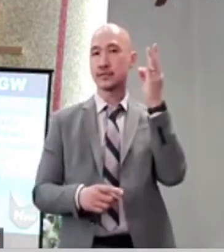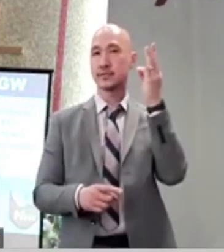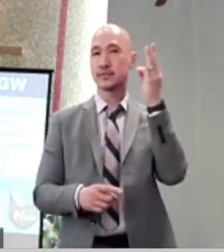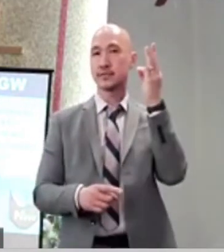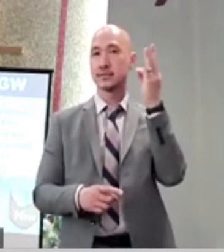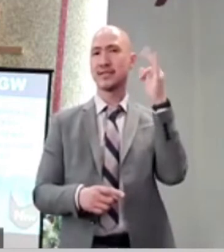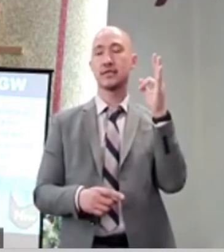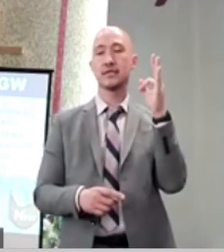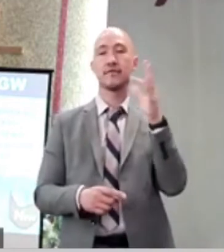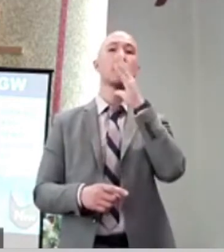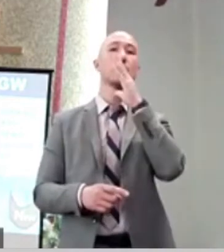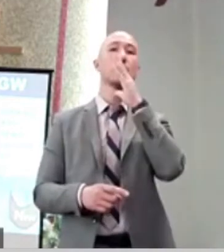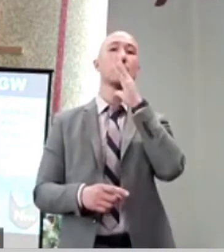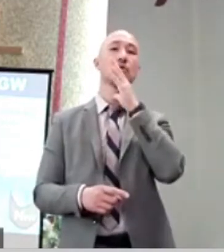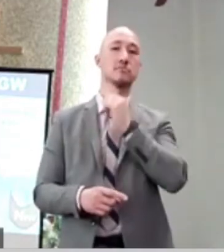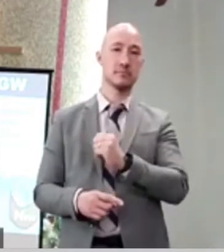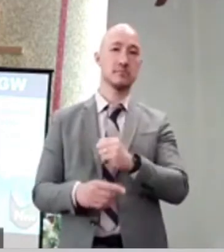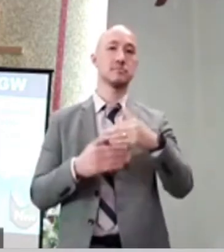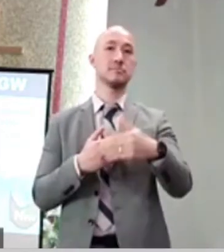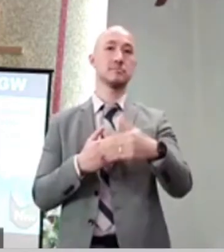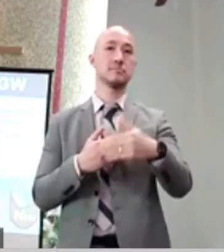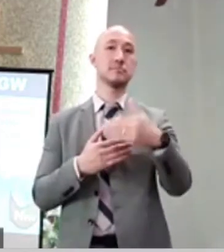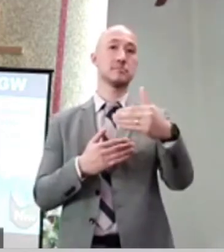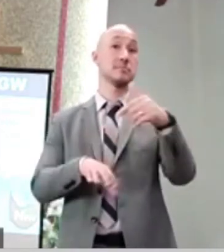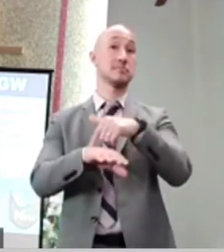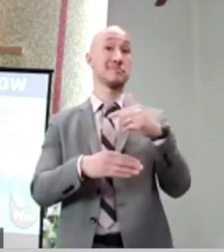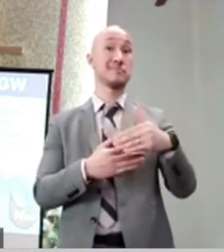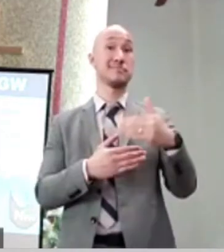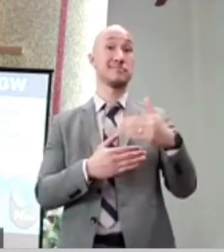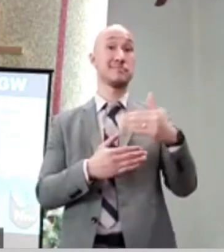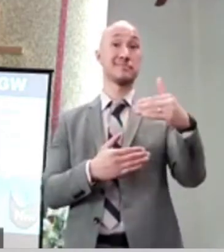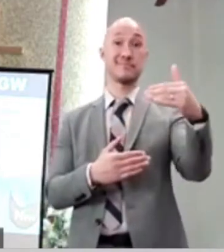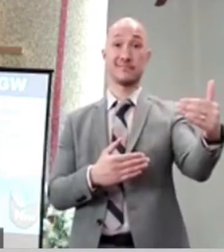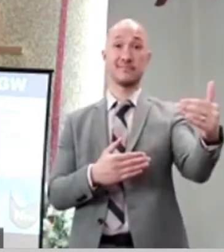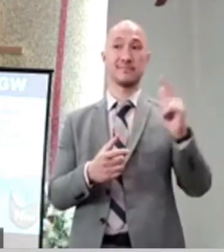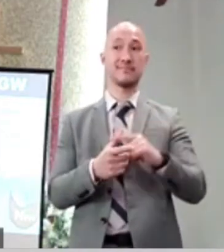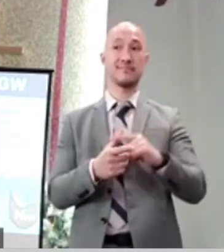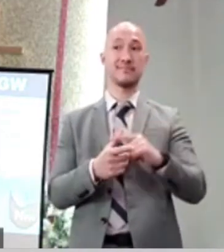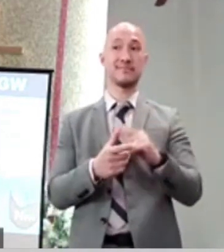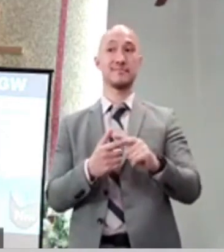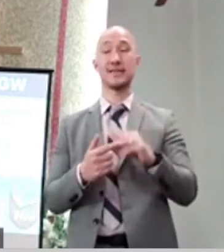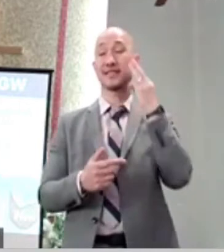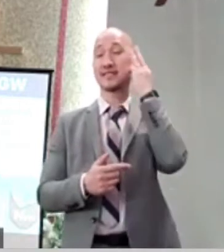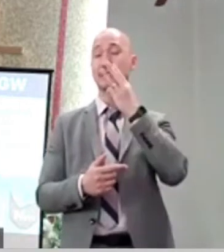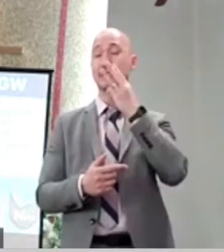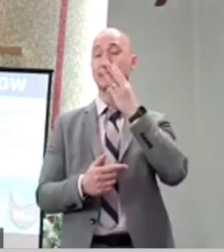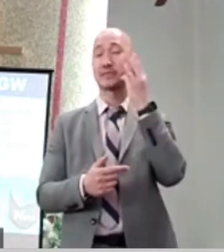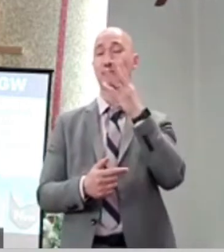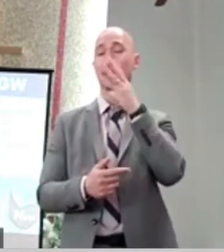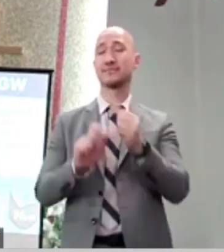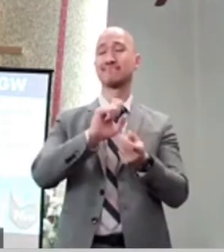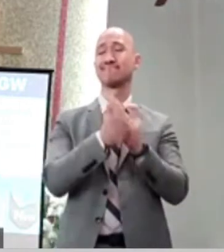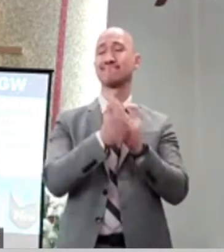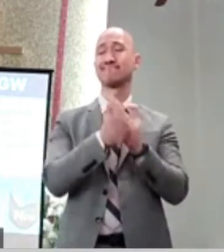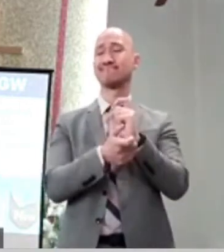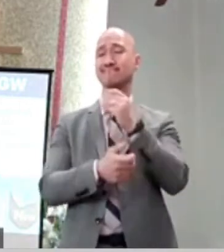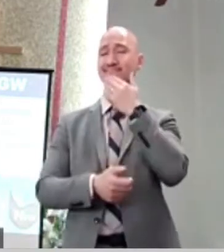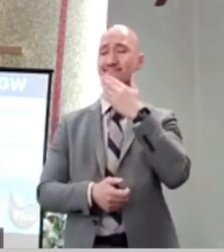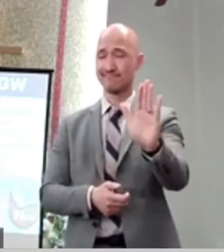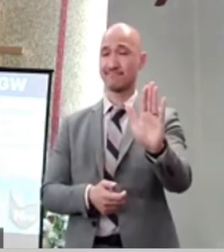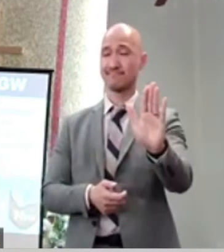other. And typically that wine there, it has a lot of probiotics, has a little bit of alcohol, you know, so it's